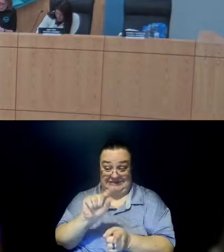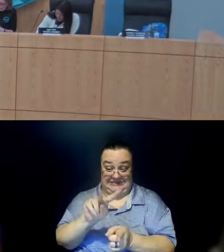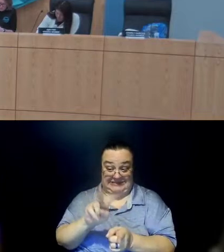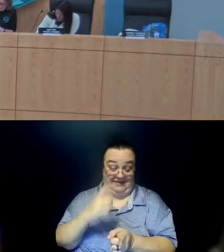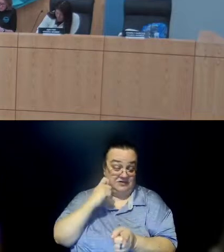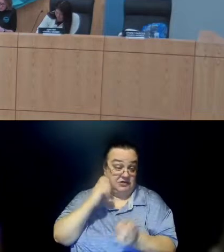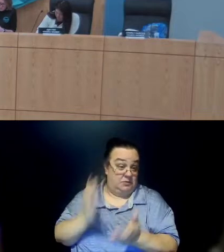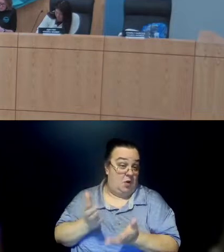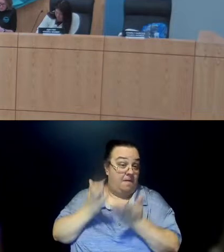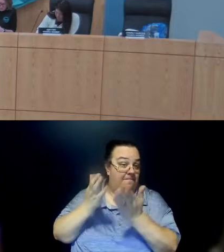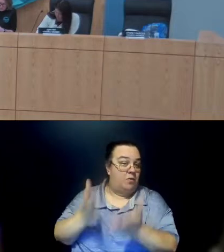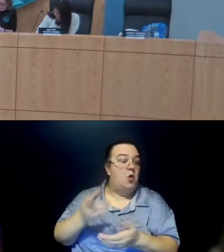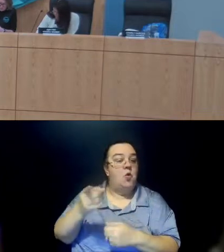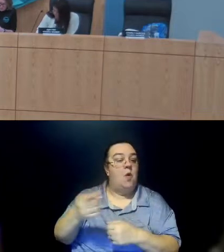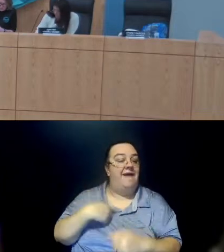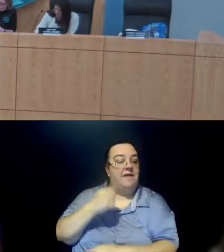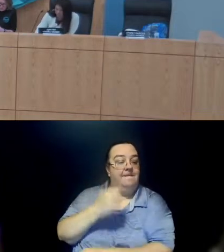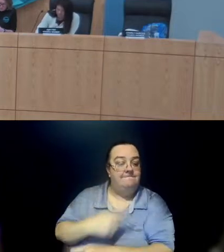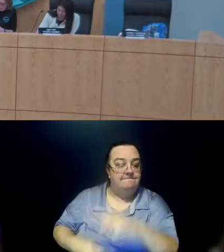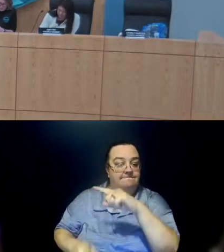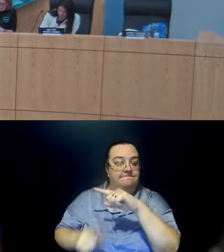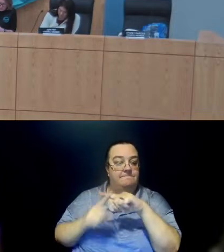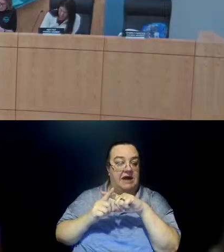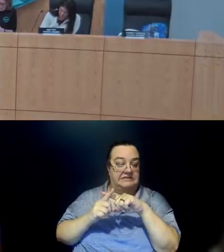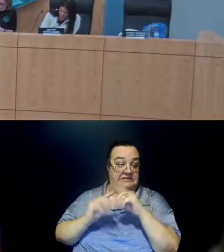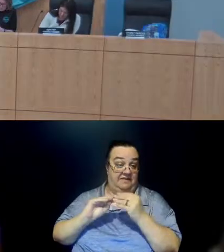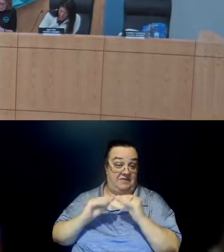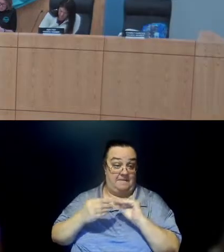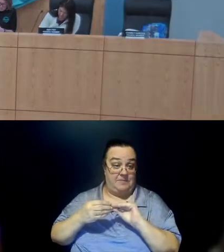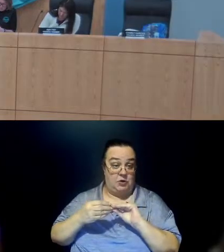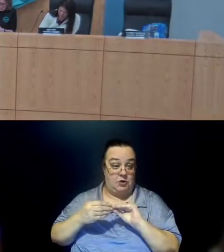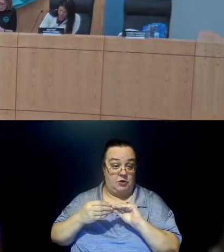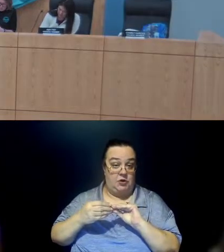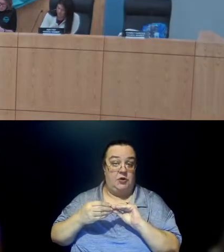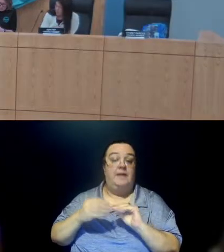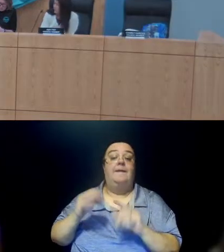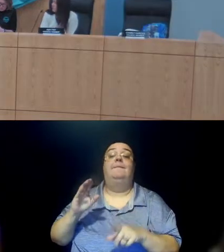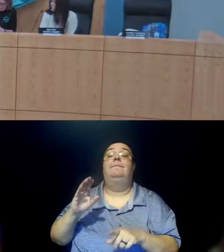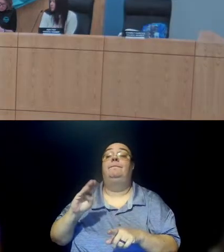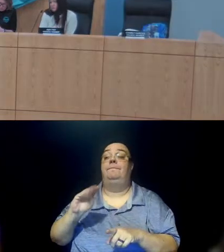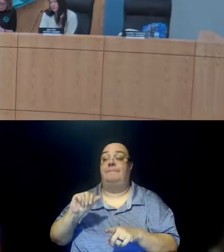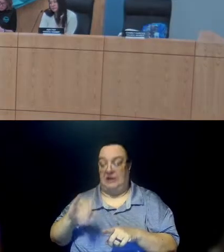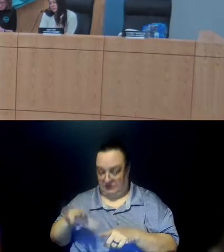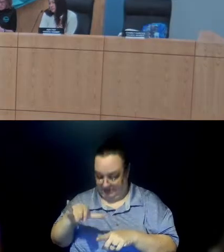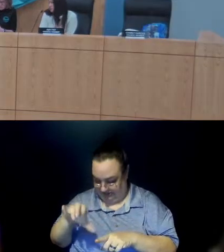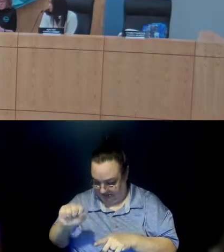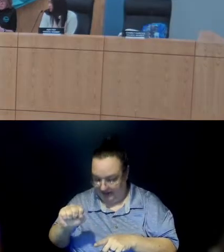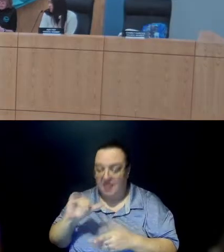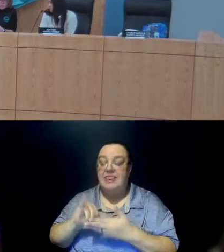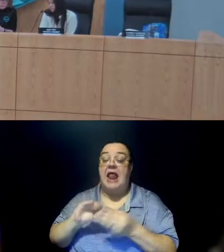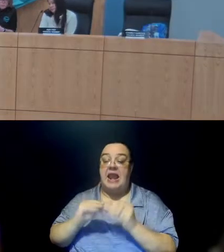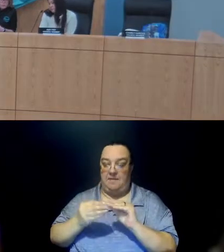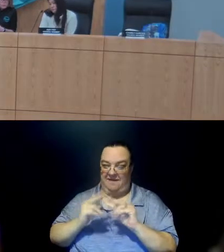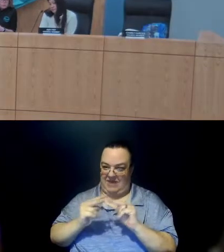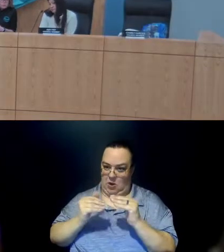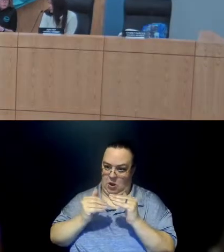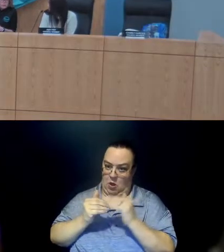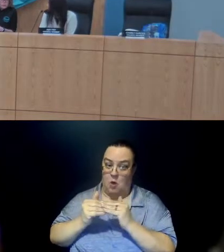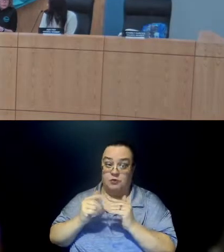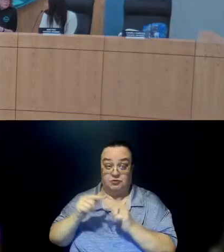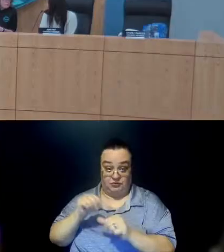proposed, you have a positive number. Right. Yes, those numbers are very close to each other, aren't